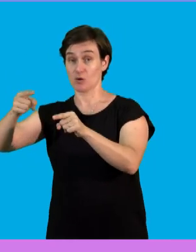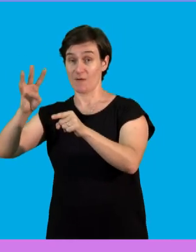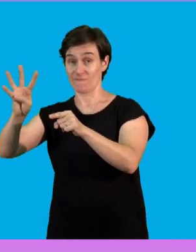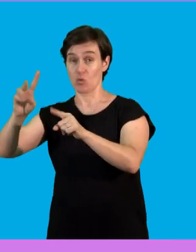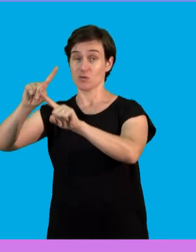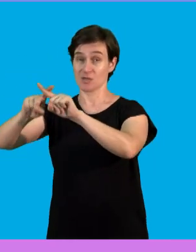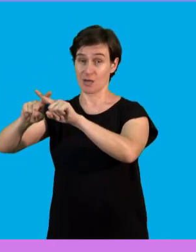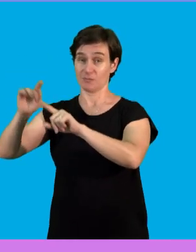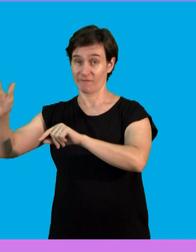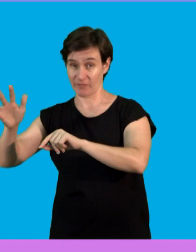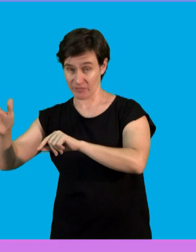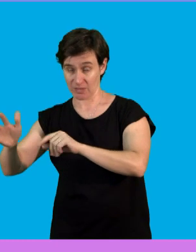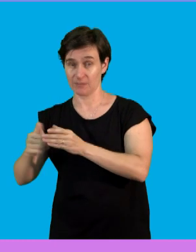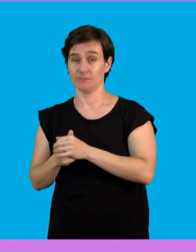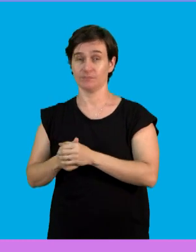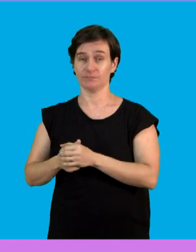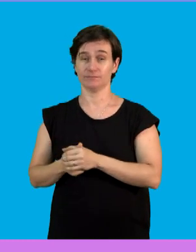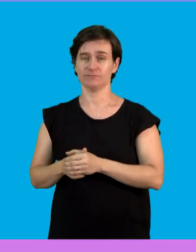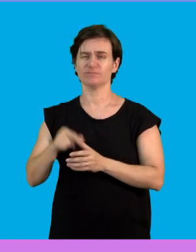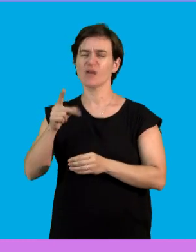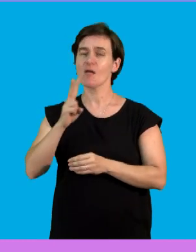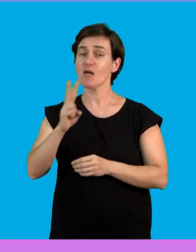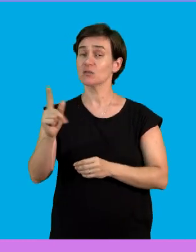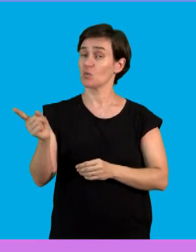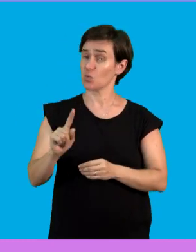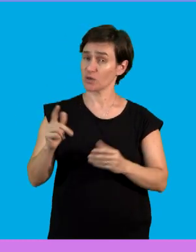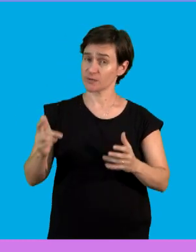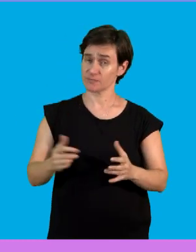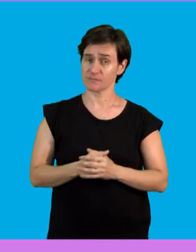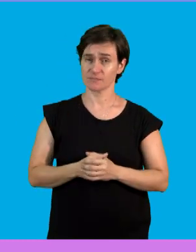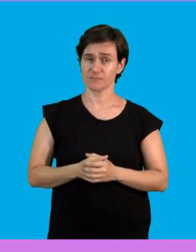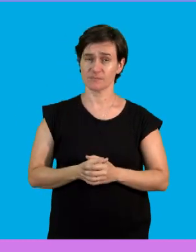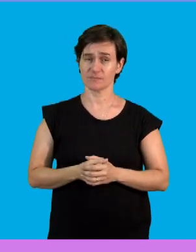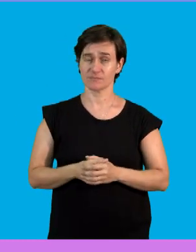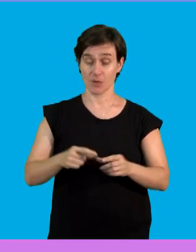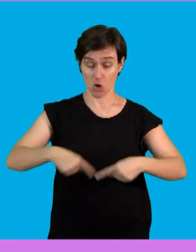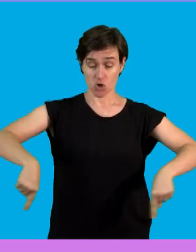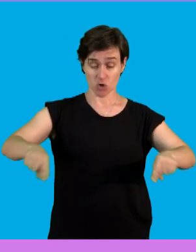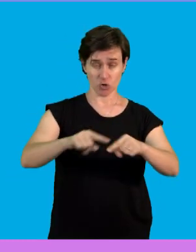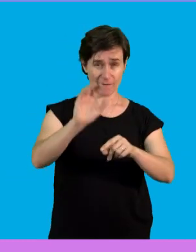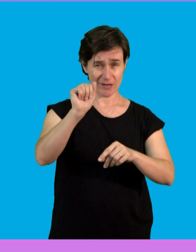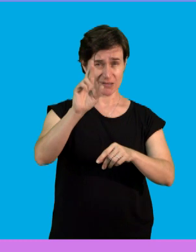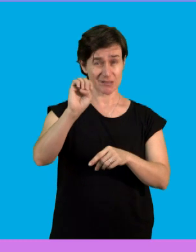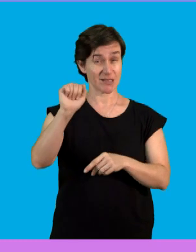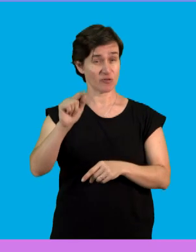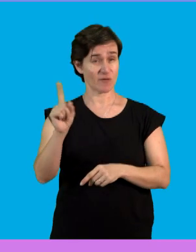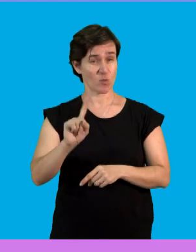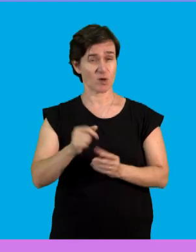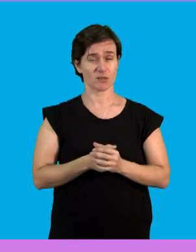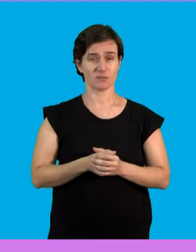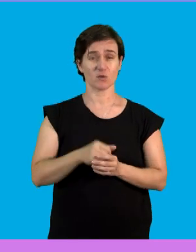22,4 times 15, which gives us a surface area of